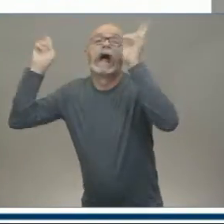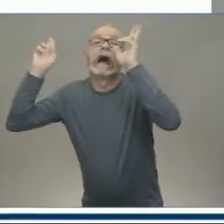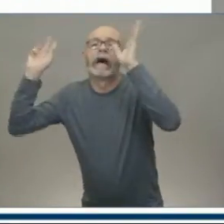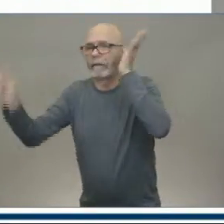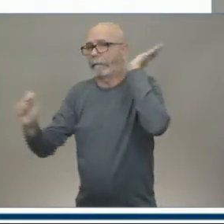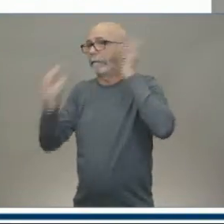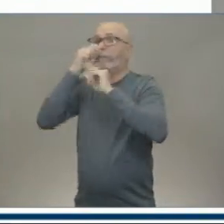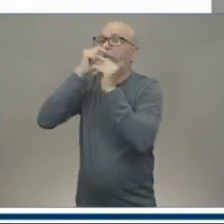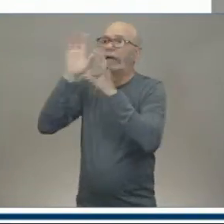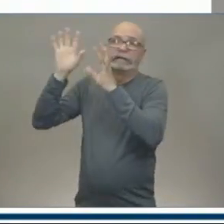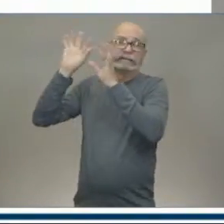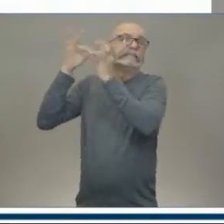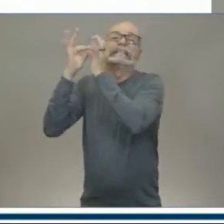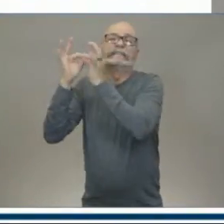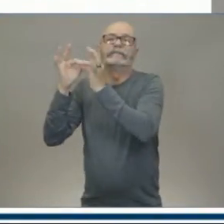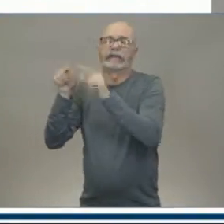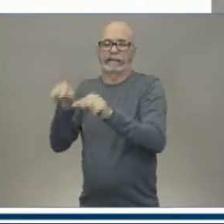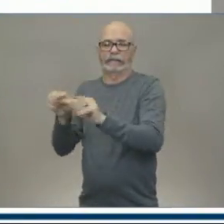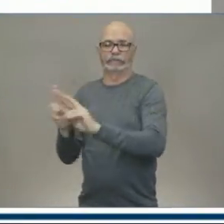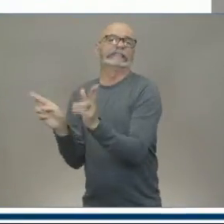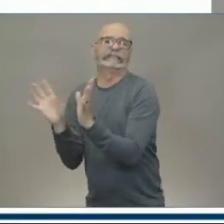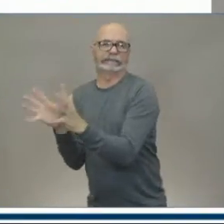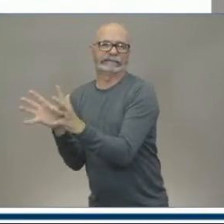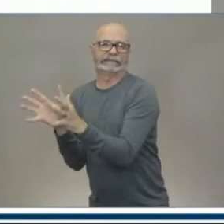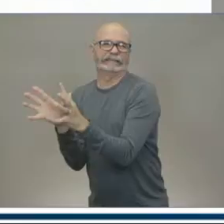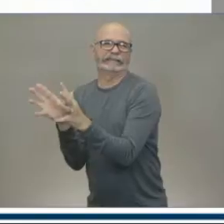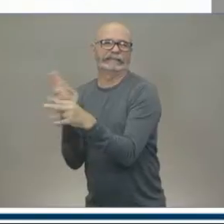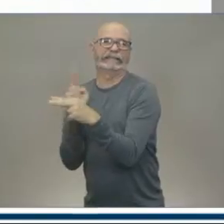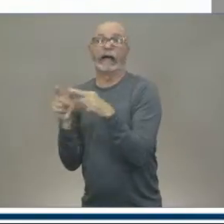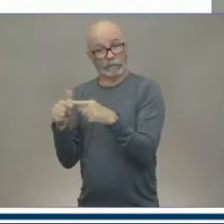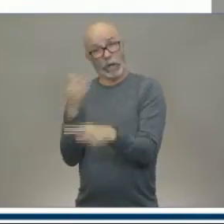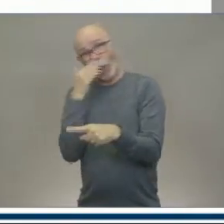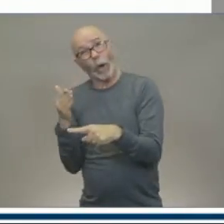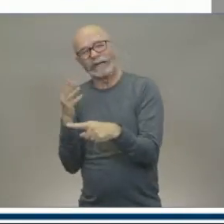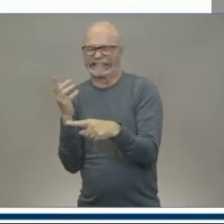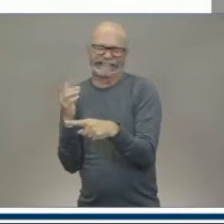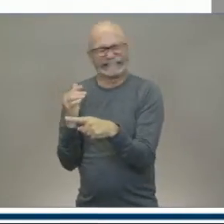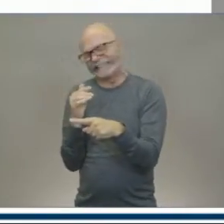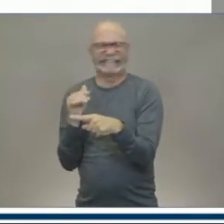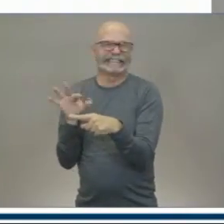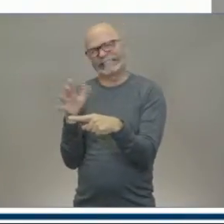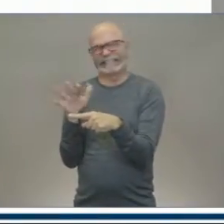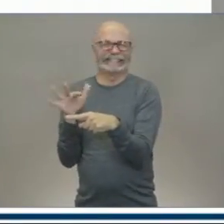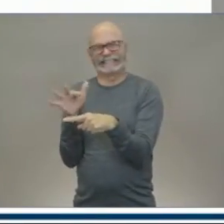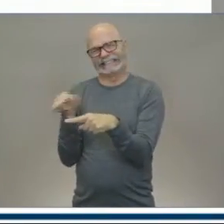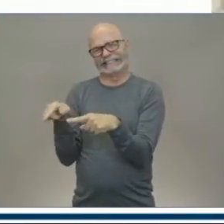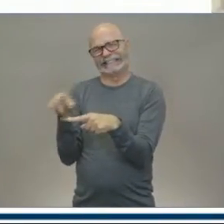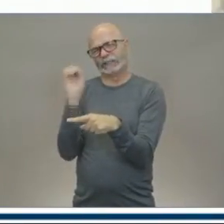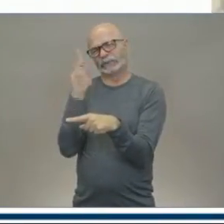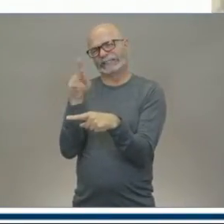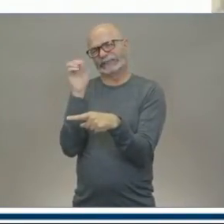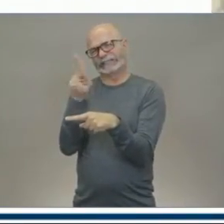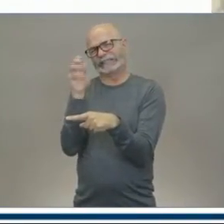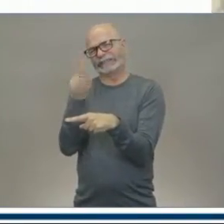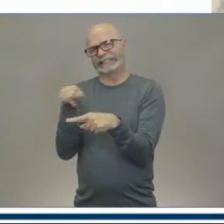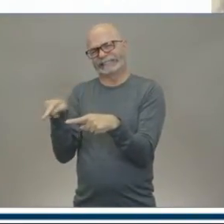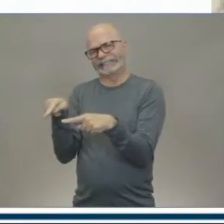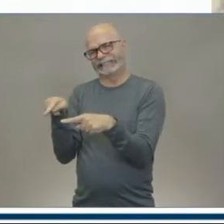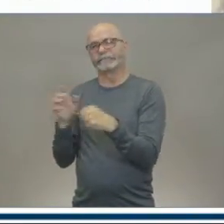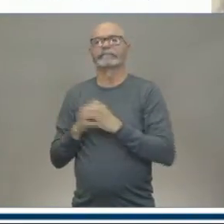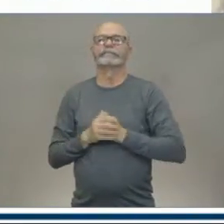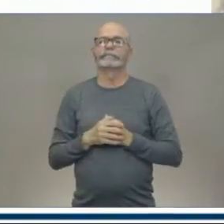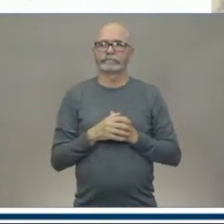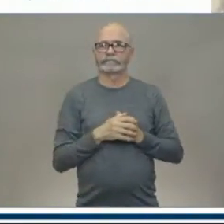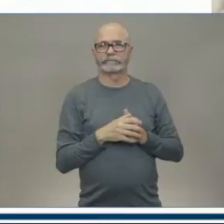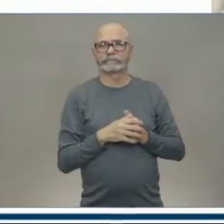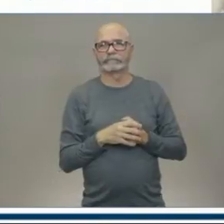testing done, even though we can tolerate less reliability in the tests. Next question will go to Elizabeth Chu with